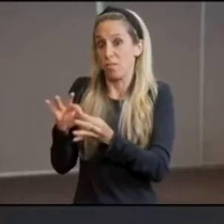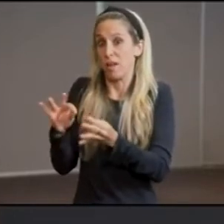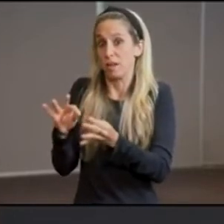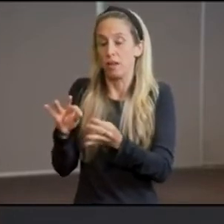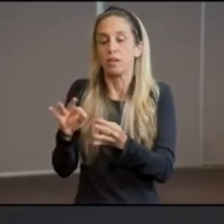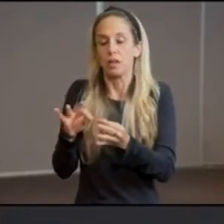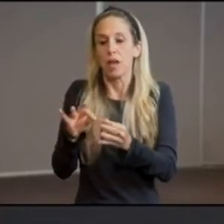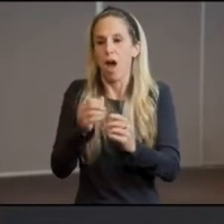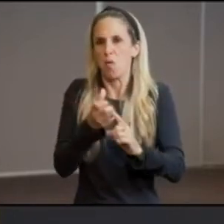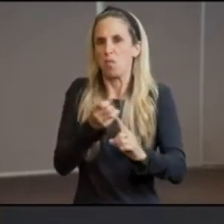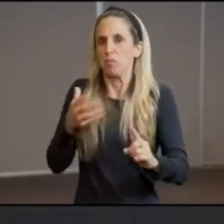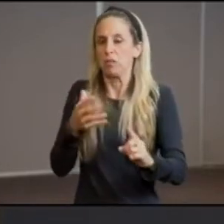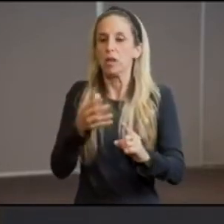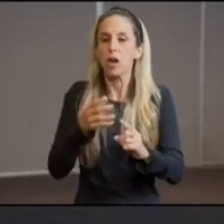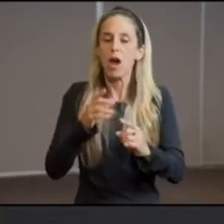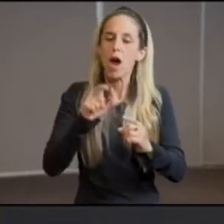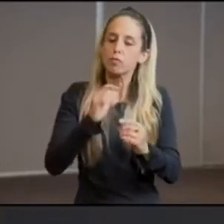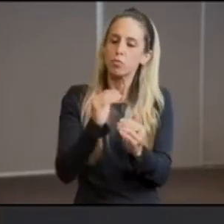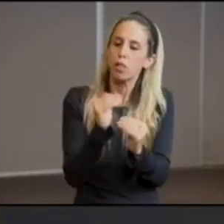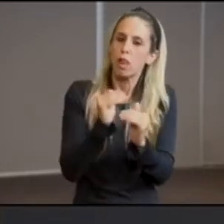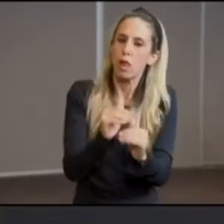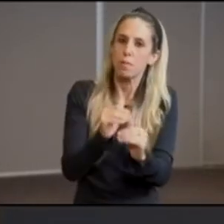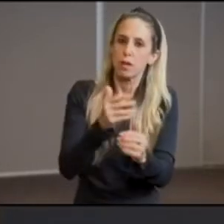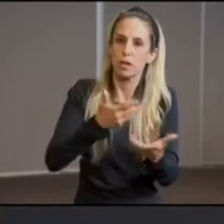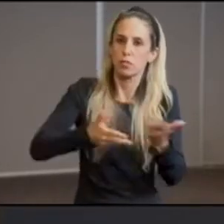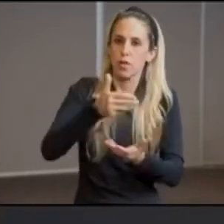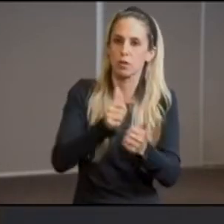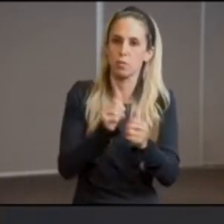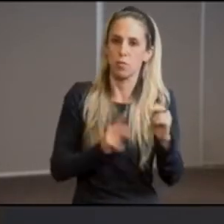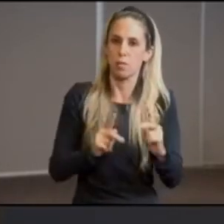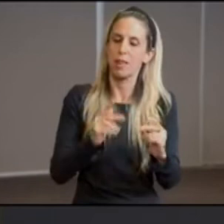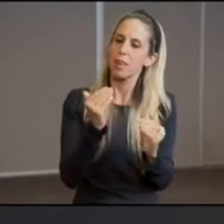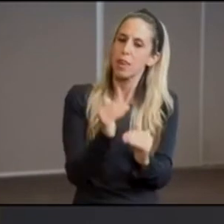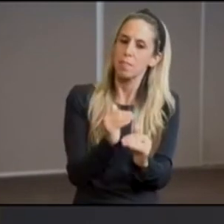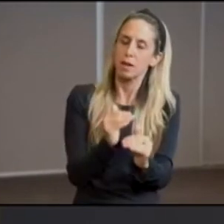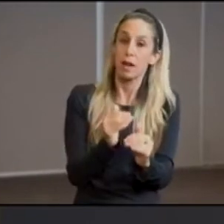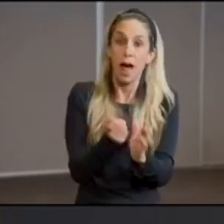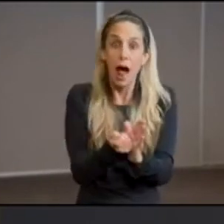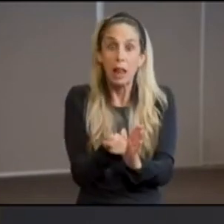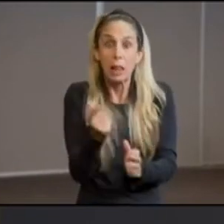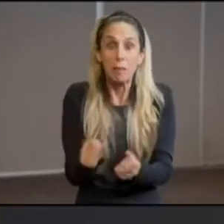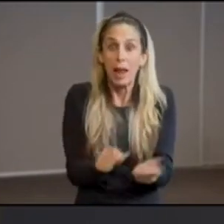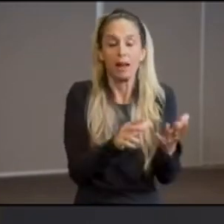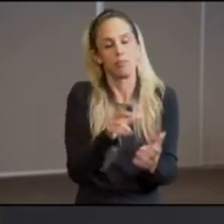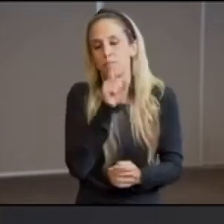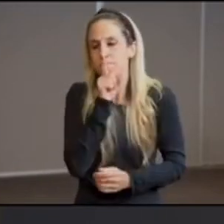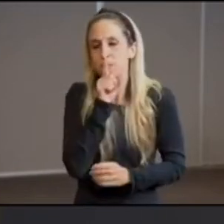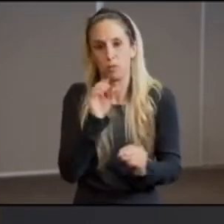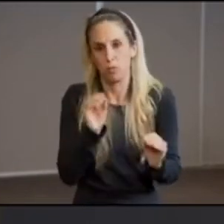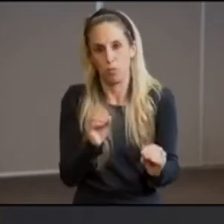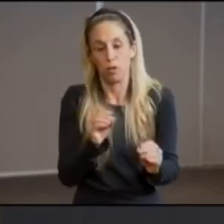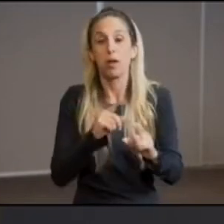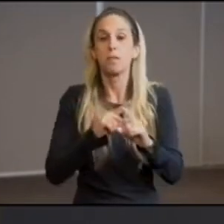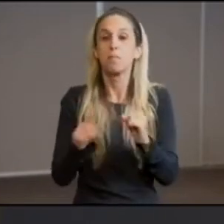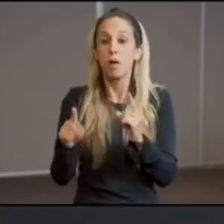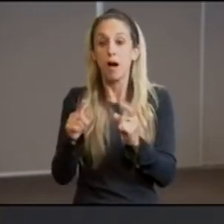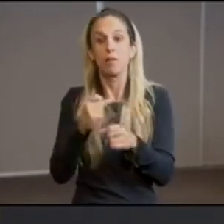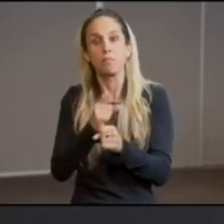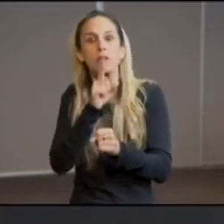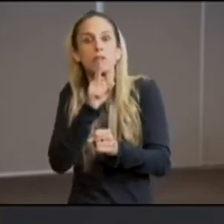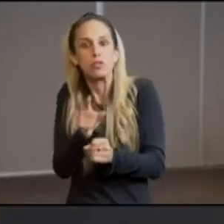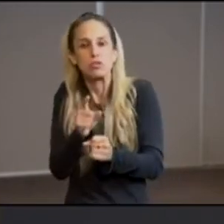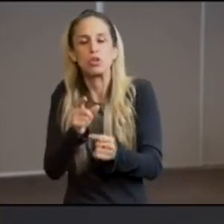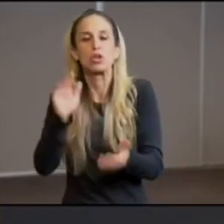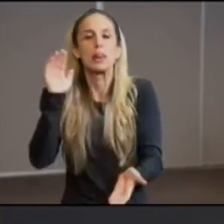need to limit the amount of interactions we have with other people. Limit it. Not eliminate it, but limit it. We are in this for the